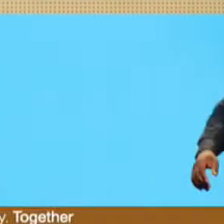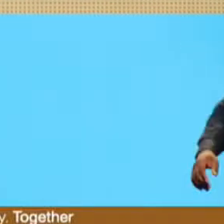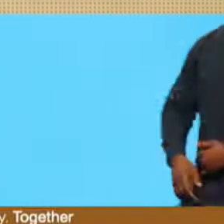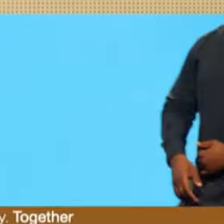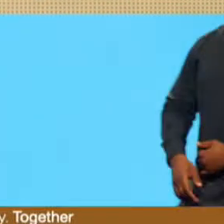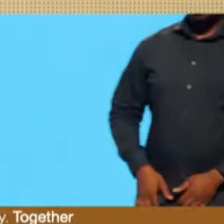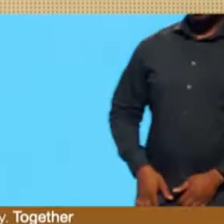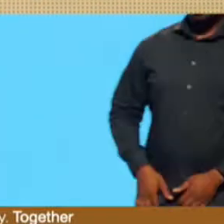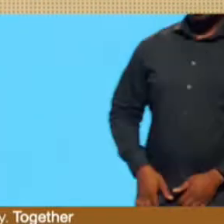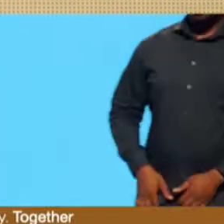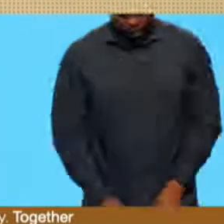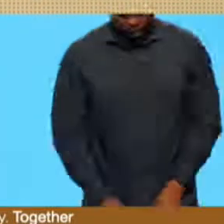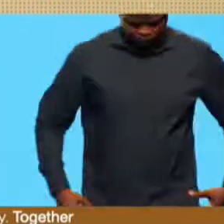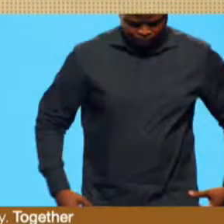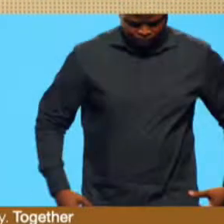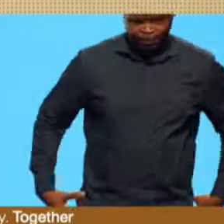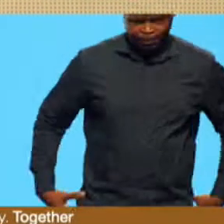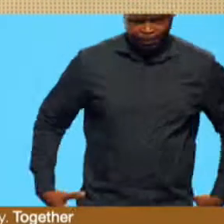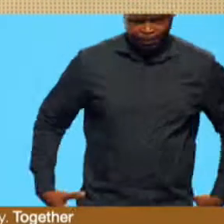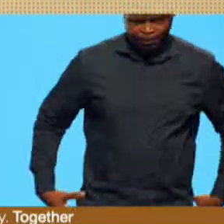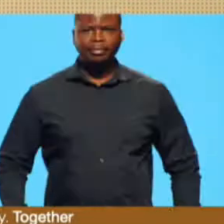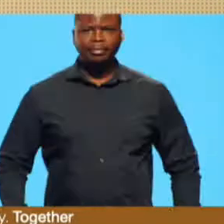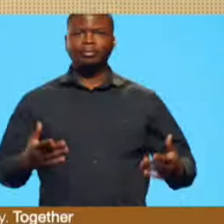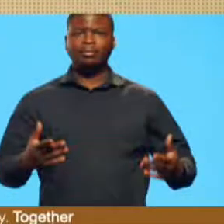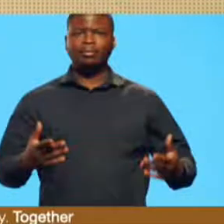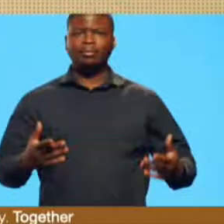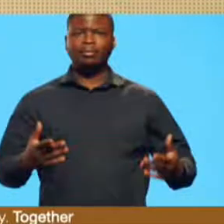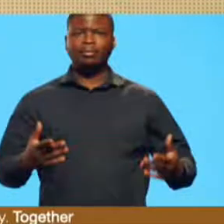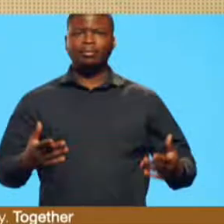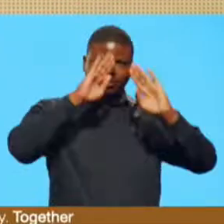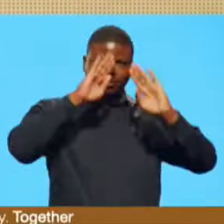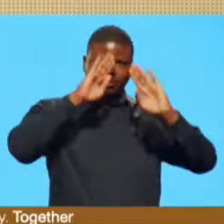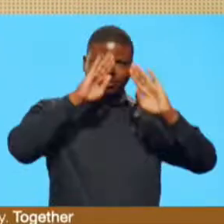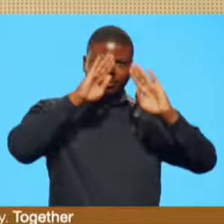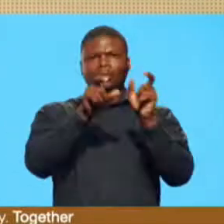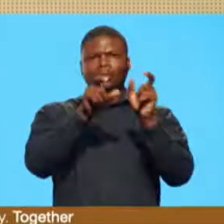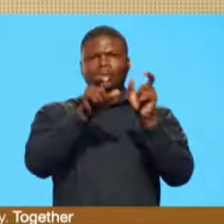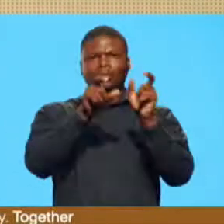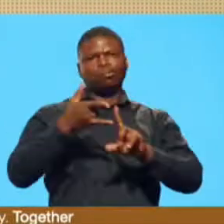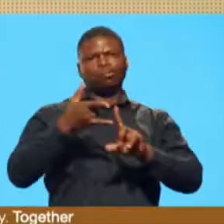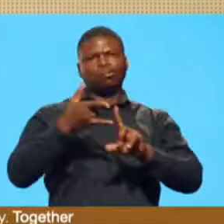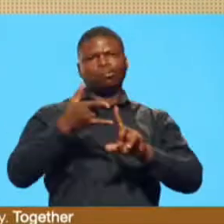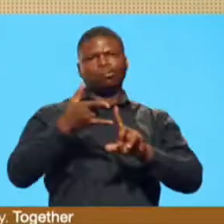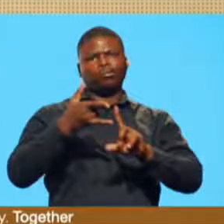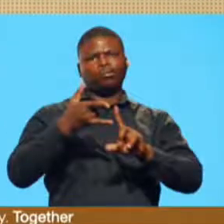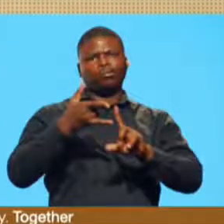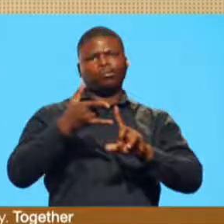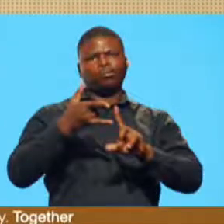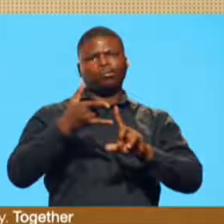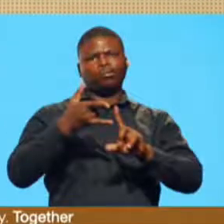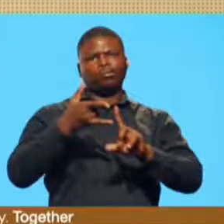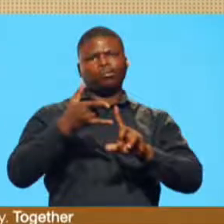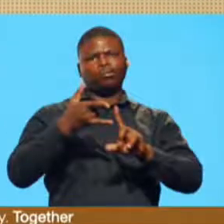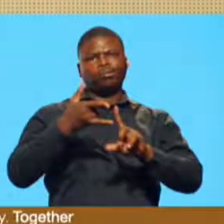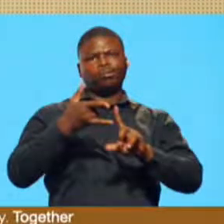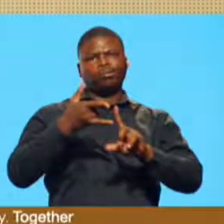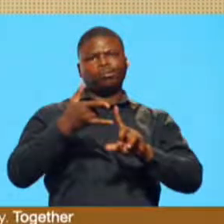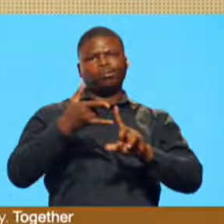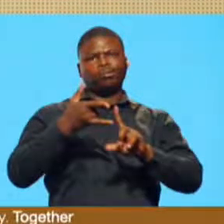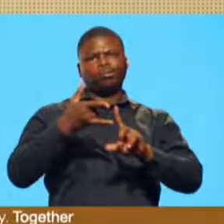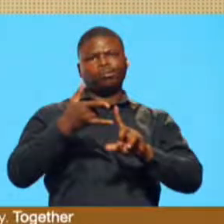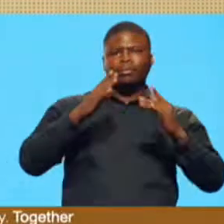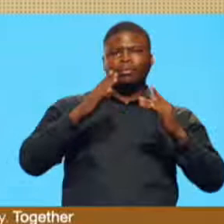thanking this opportunity from our National Social Development Population Unit to invite us as